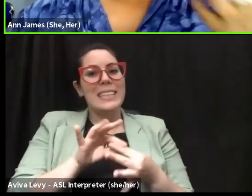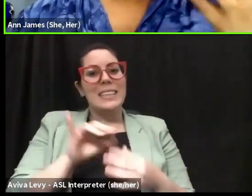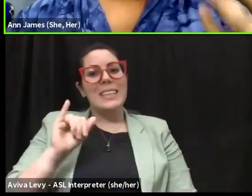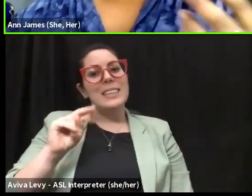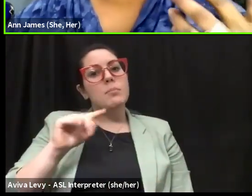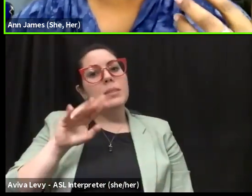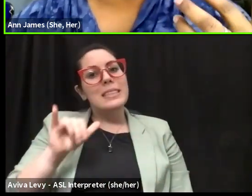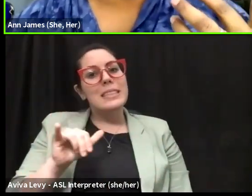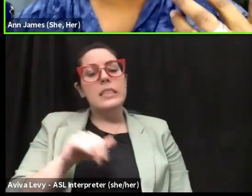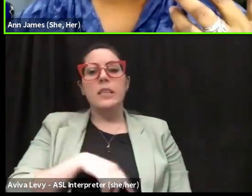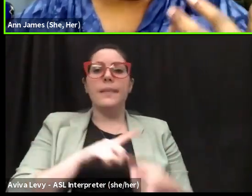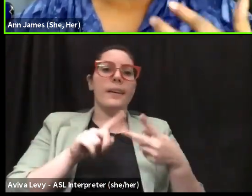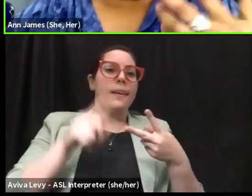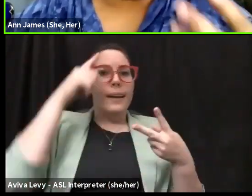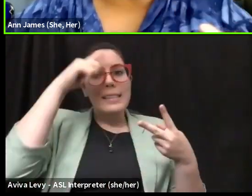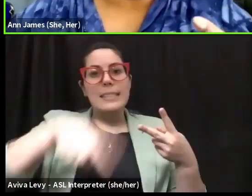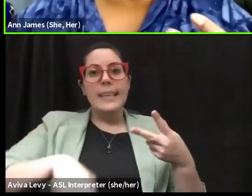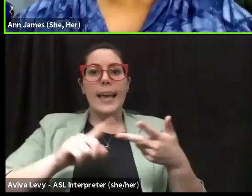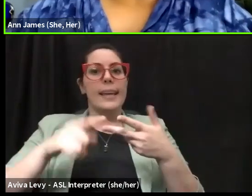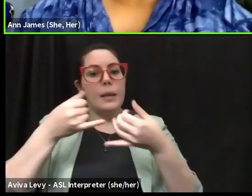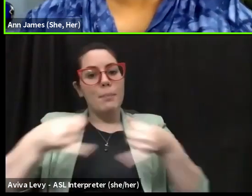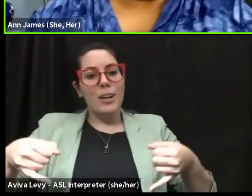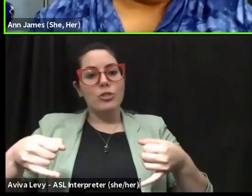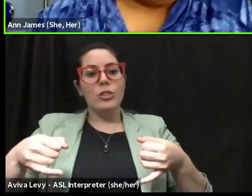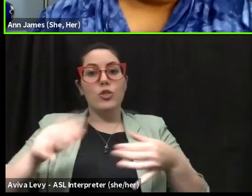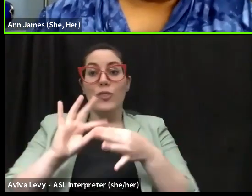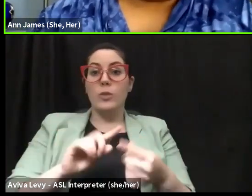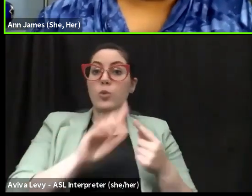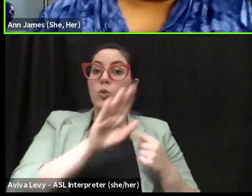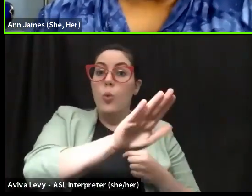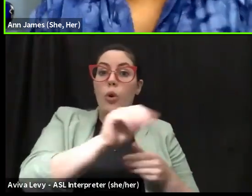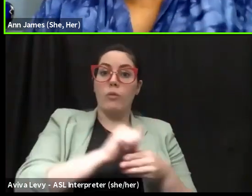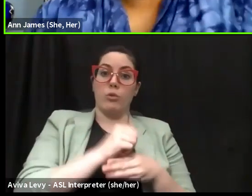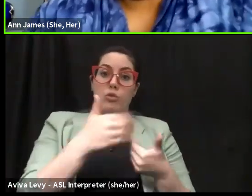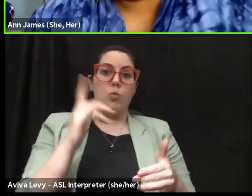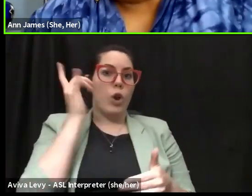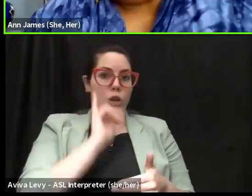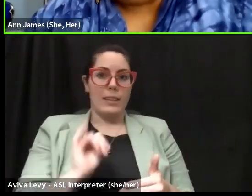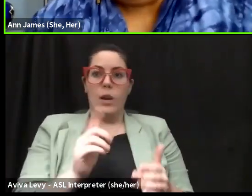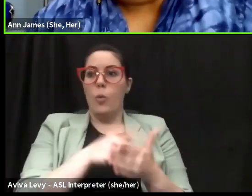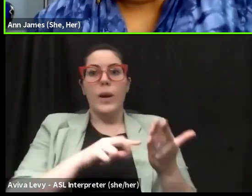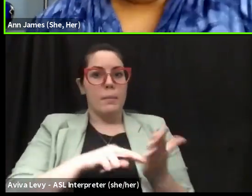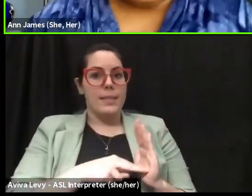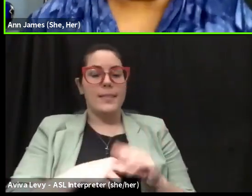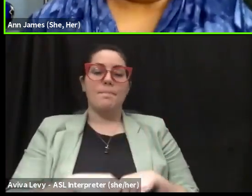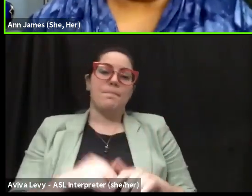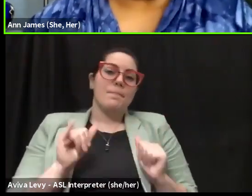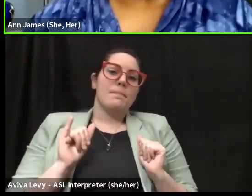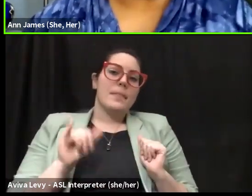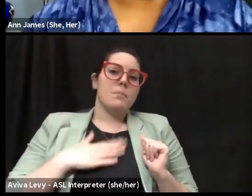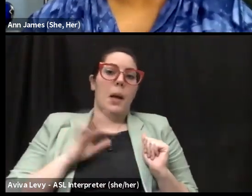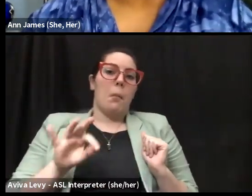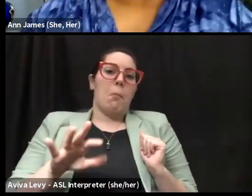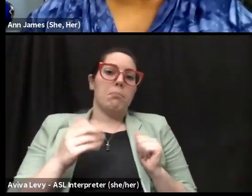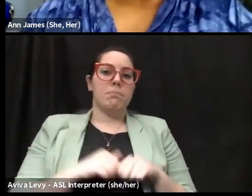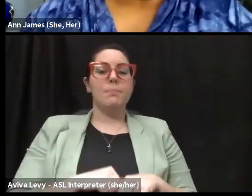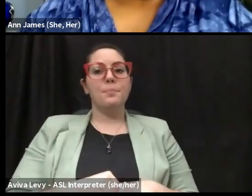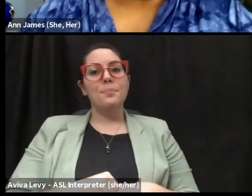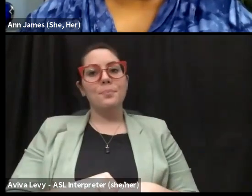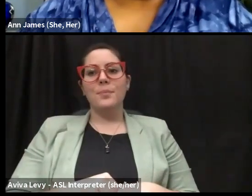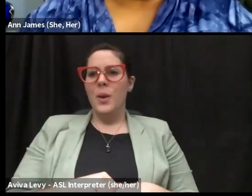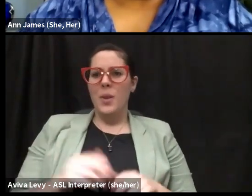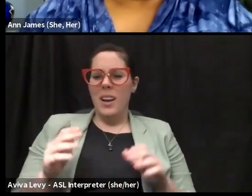boundaries in your rehearsal room actually mean. Yeah, so that's kind of my thing about that.